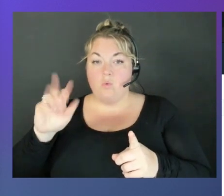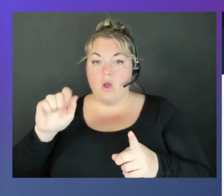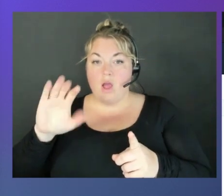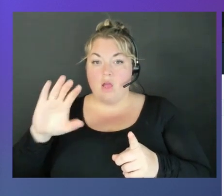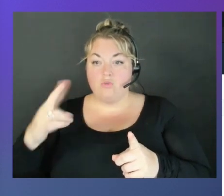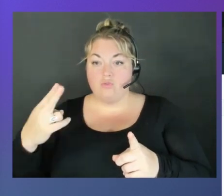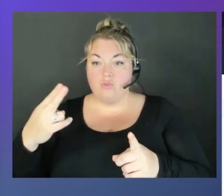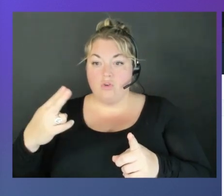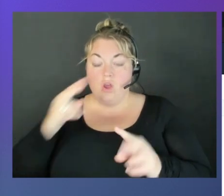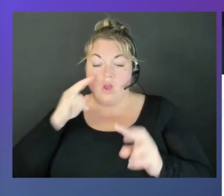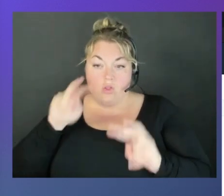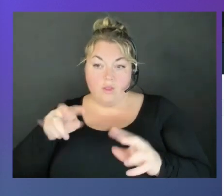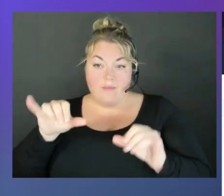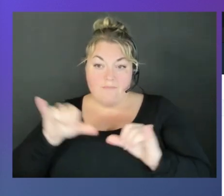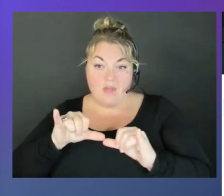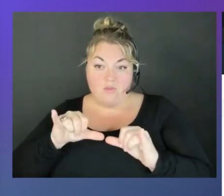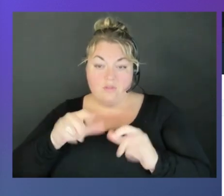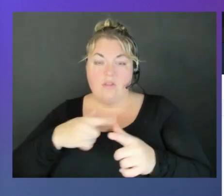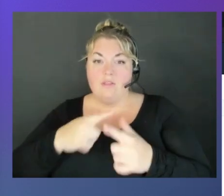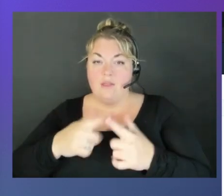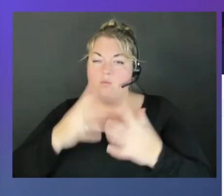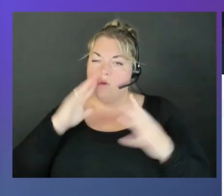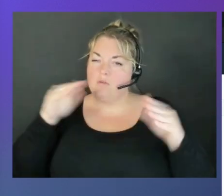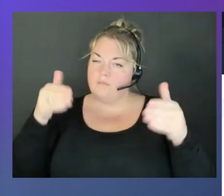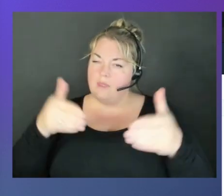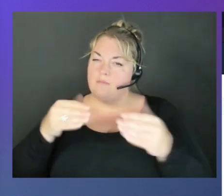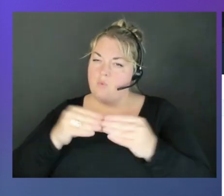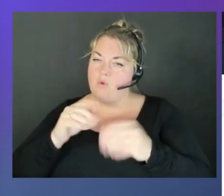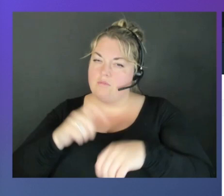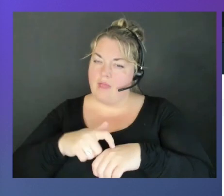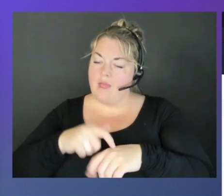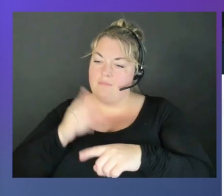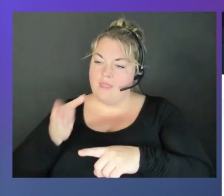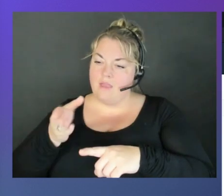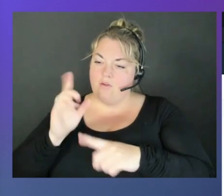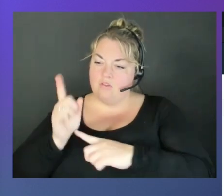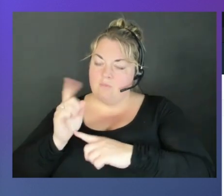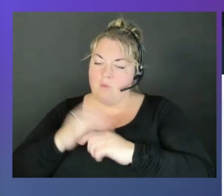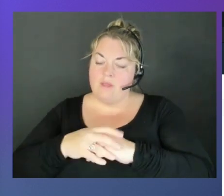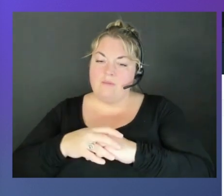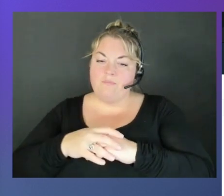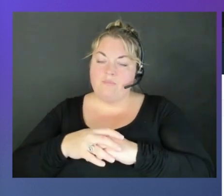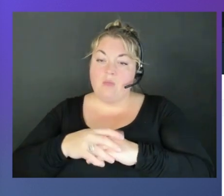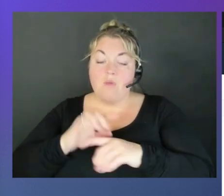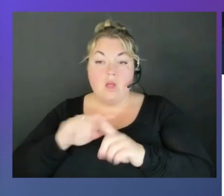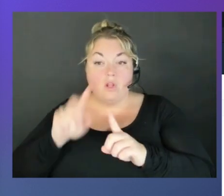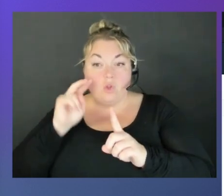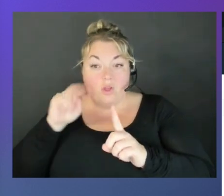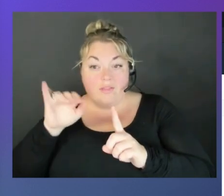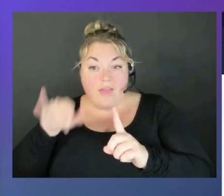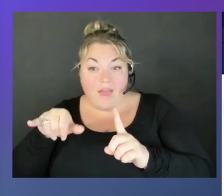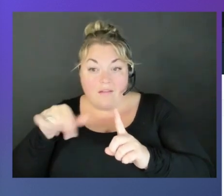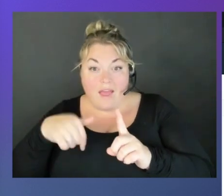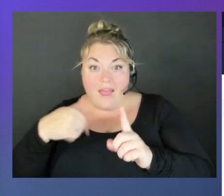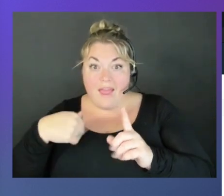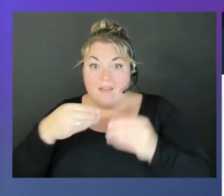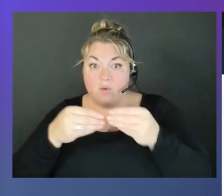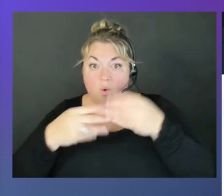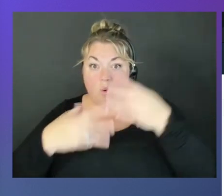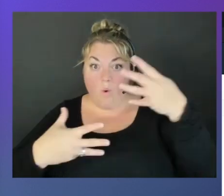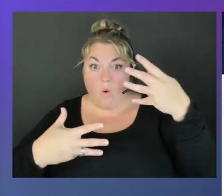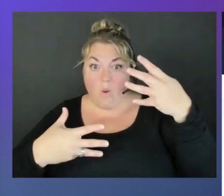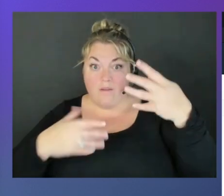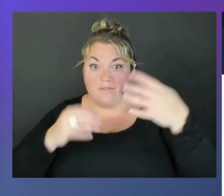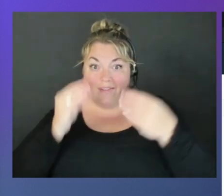we'll go to metrics, and we'll spend a little more time in CloudWatch in just a moment. Look at this. I have all of that data already